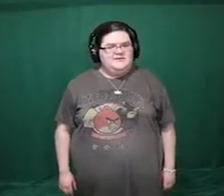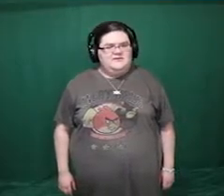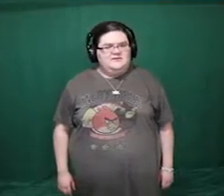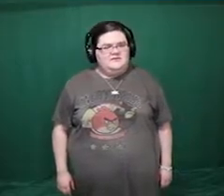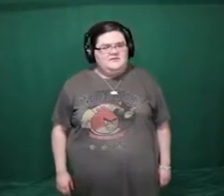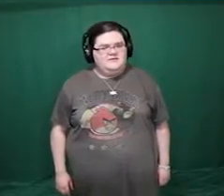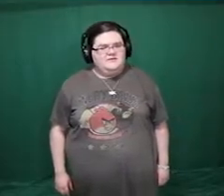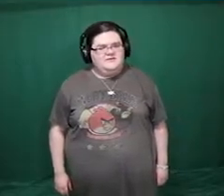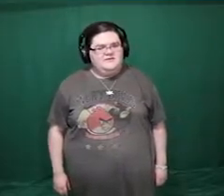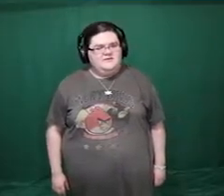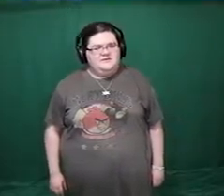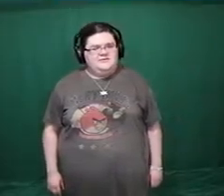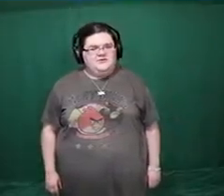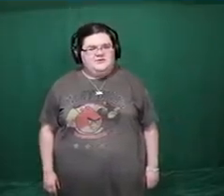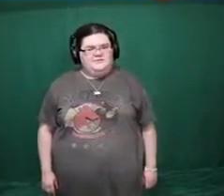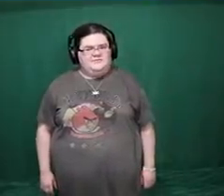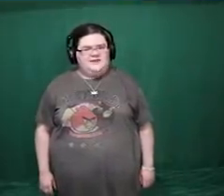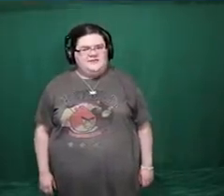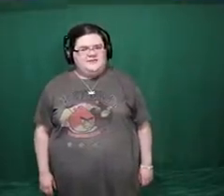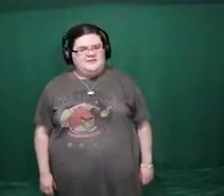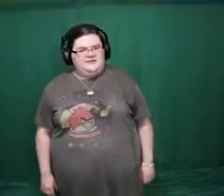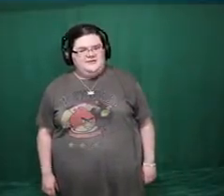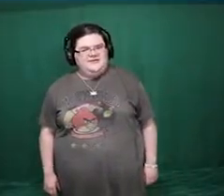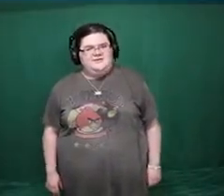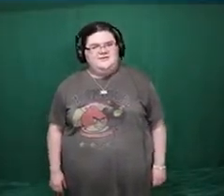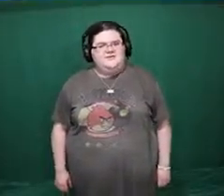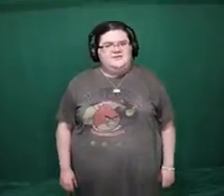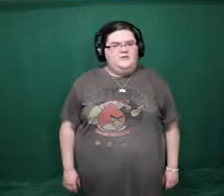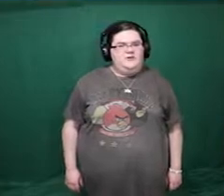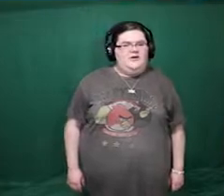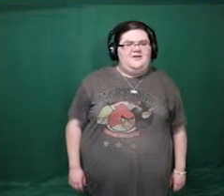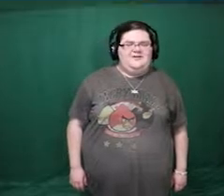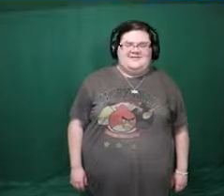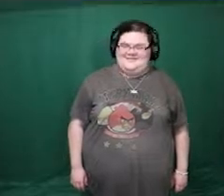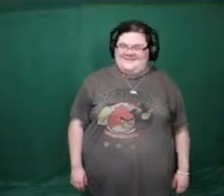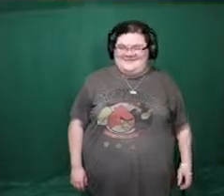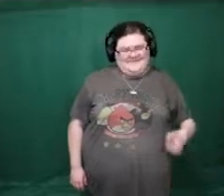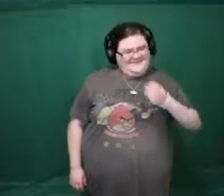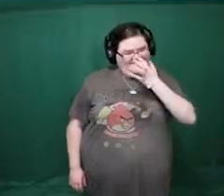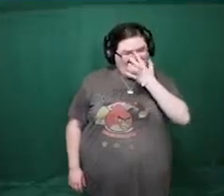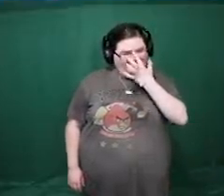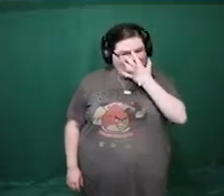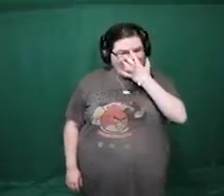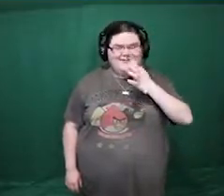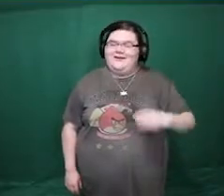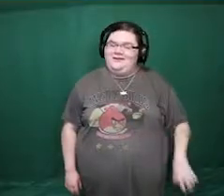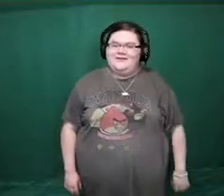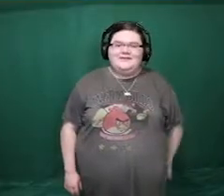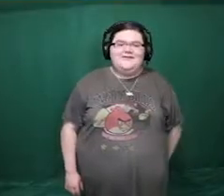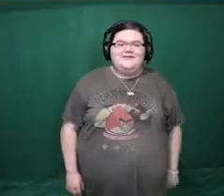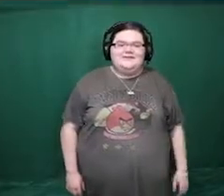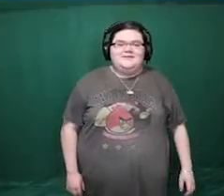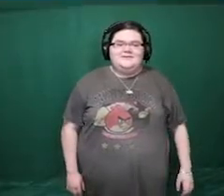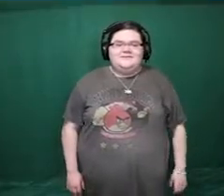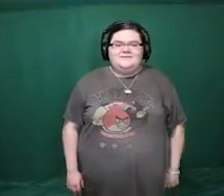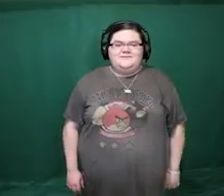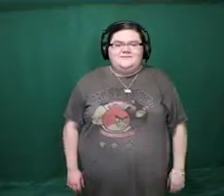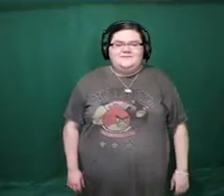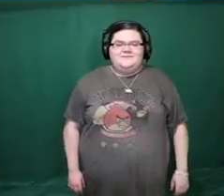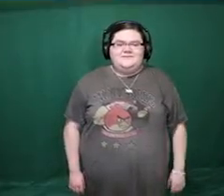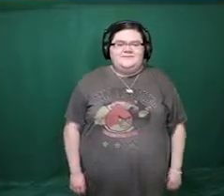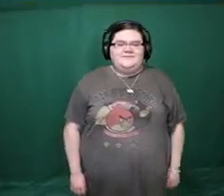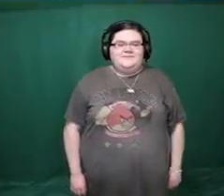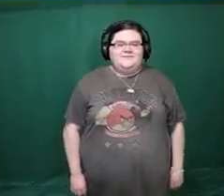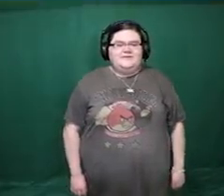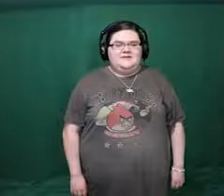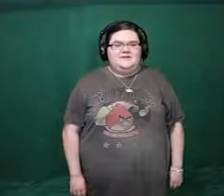right. Yeah, Simon, okay. They're protecting the thing, though. They are. They're just stuck in